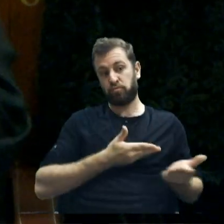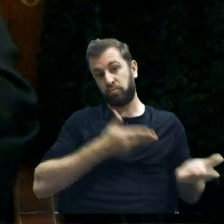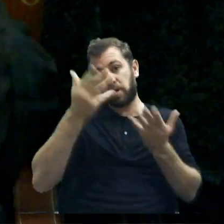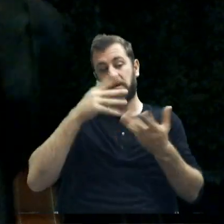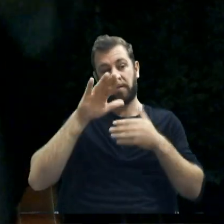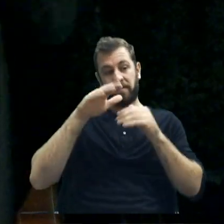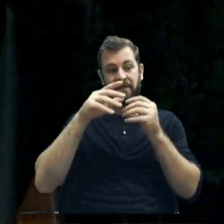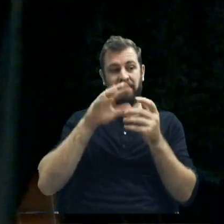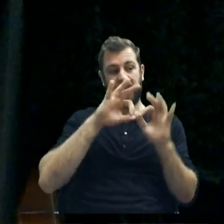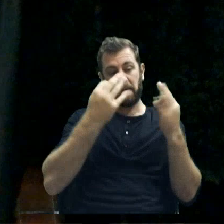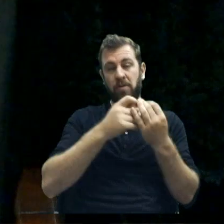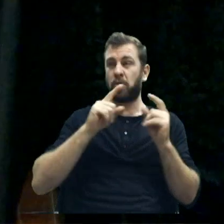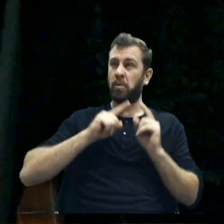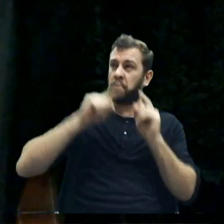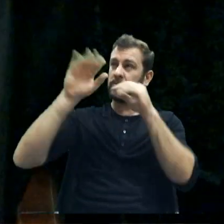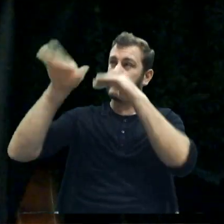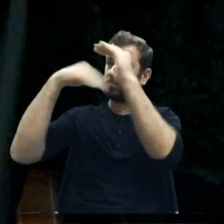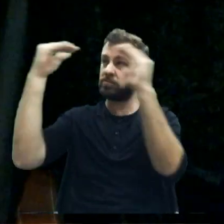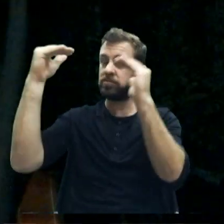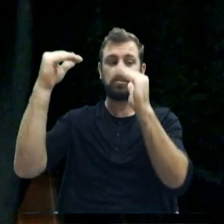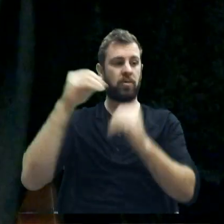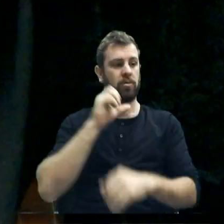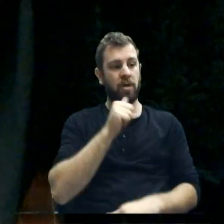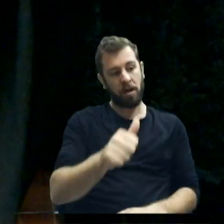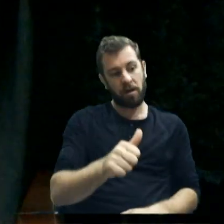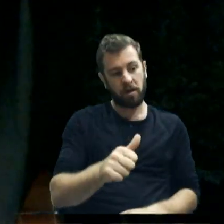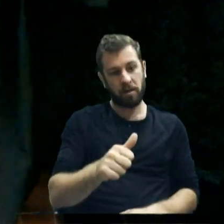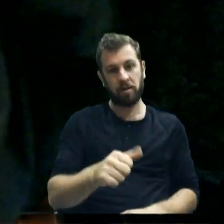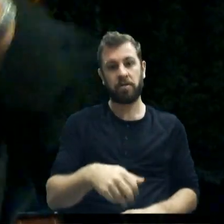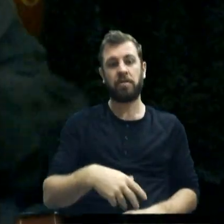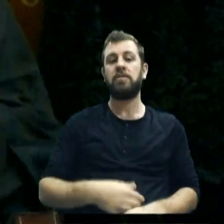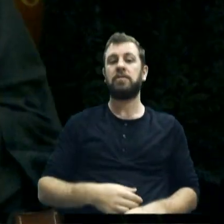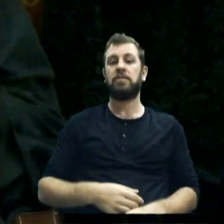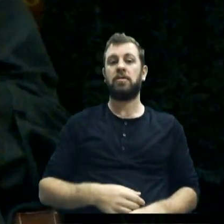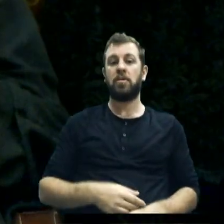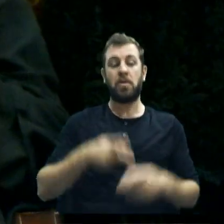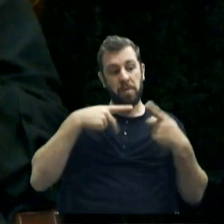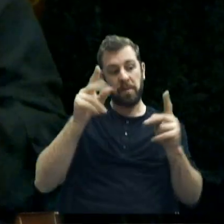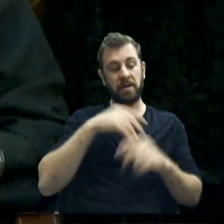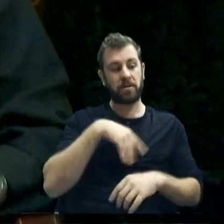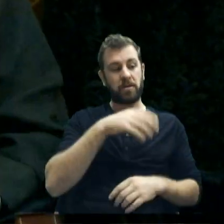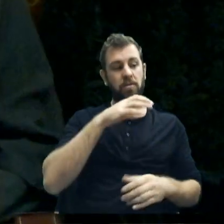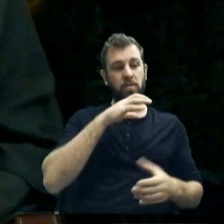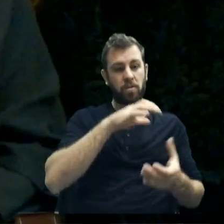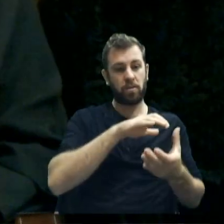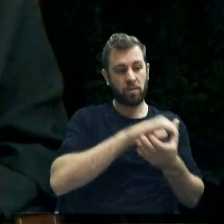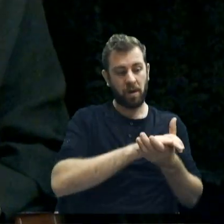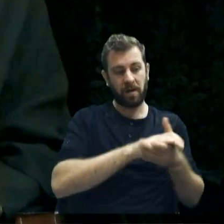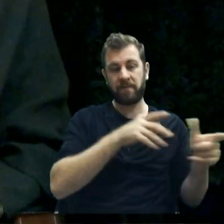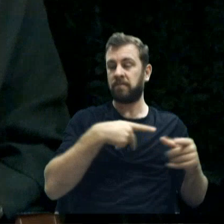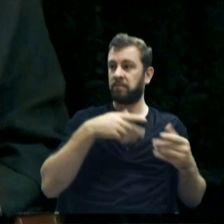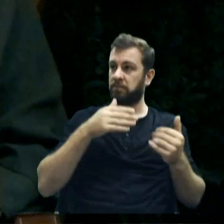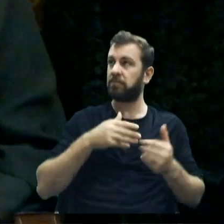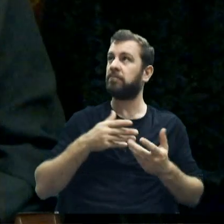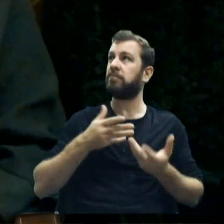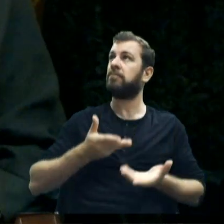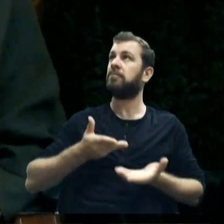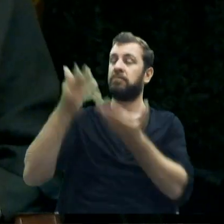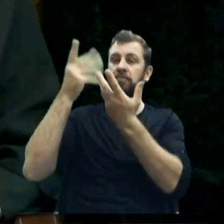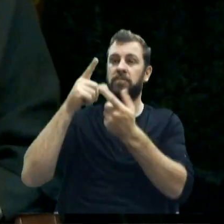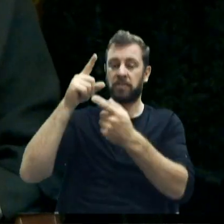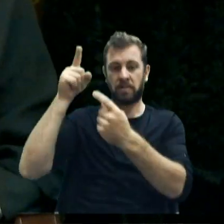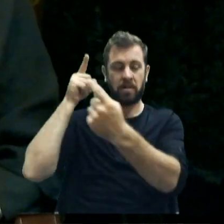worse yet, did you allow your wife to fly towards Allah? And you're like, I'm good here. I don't want to fly towards Allah like